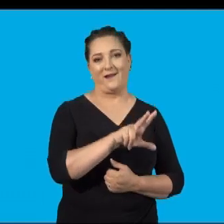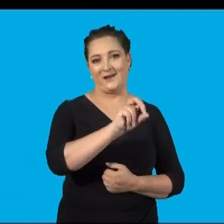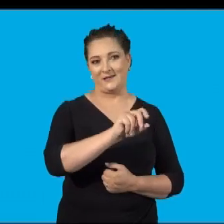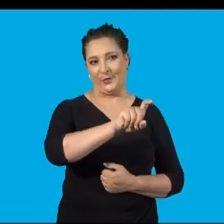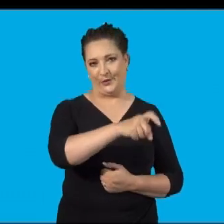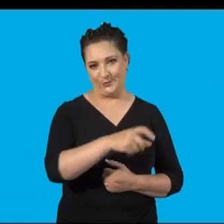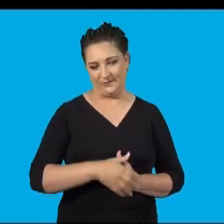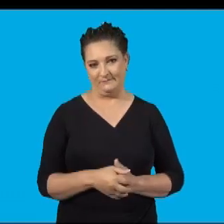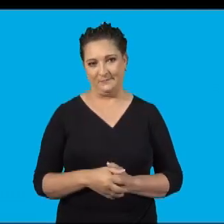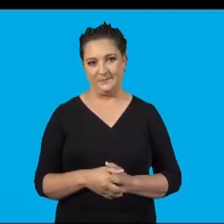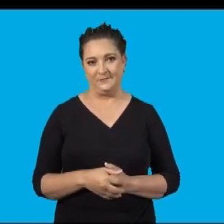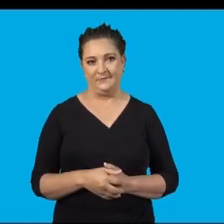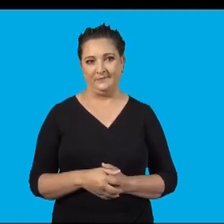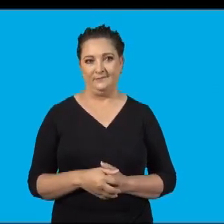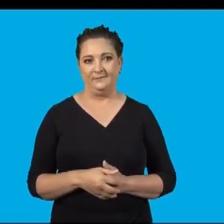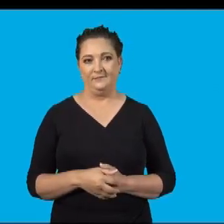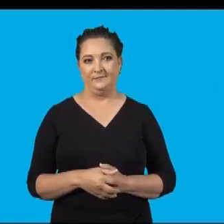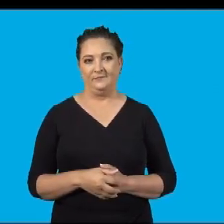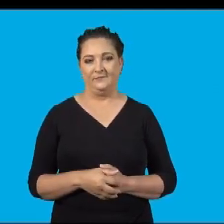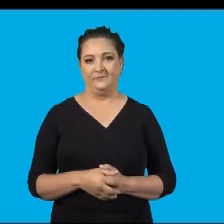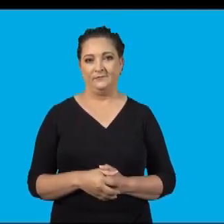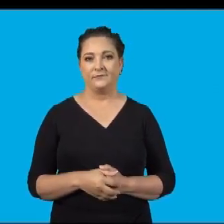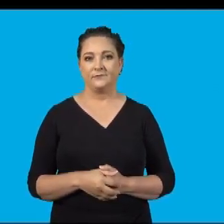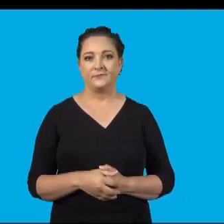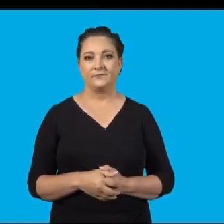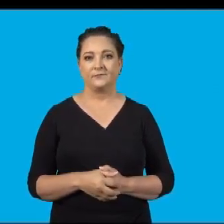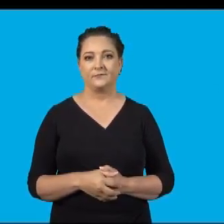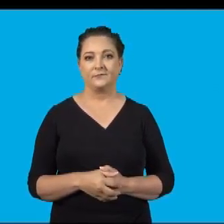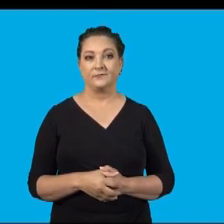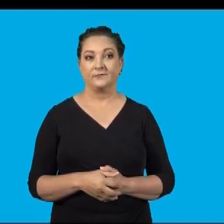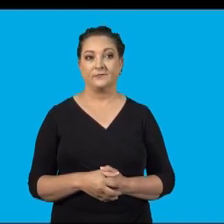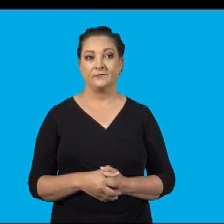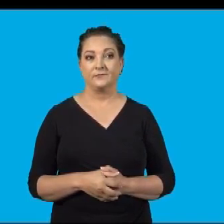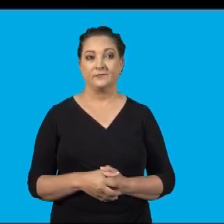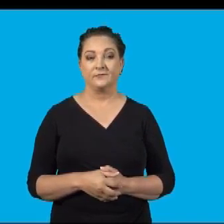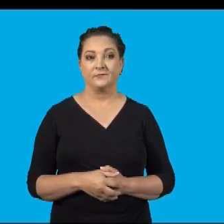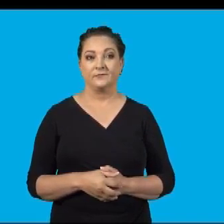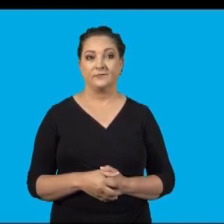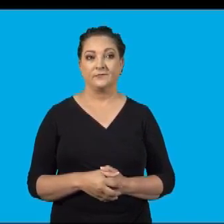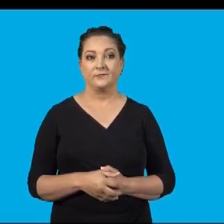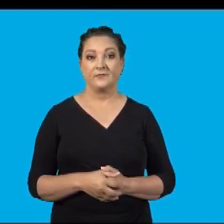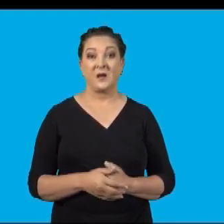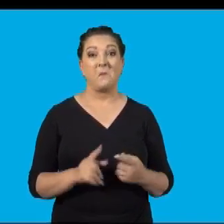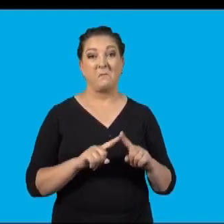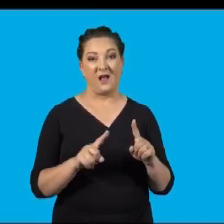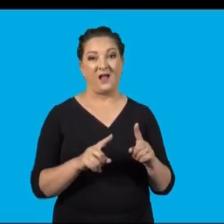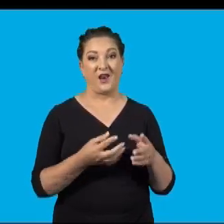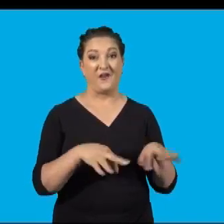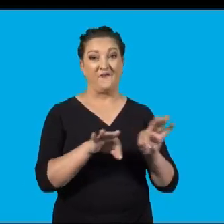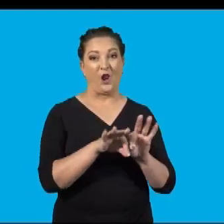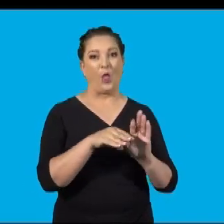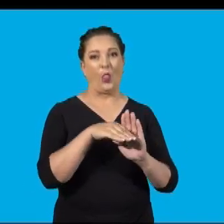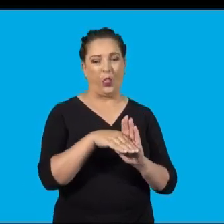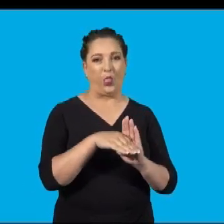was 180,000. All right? And then it had lost